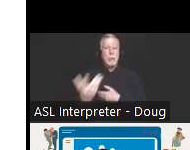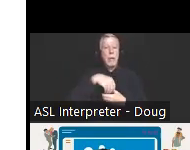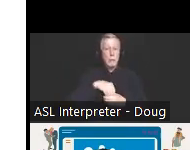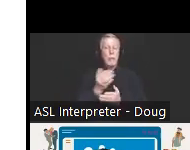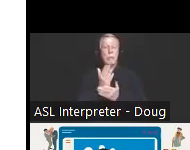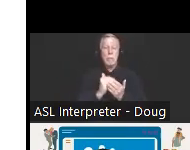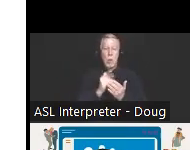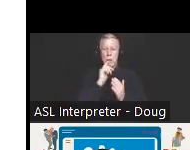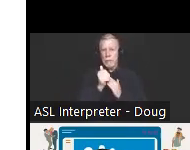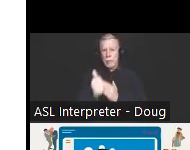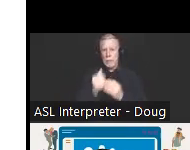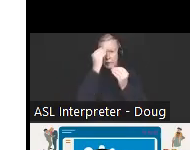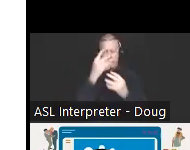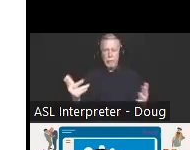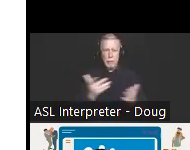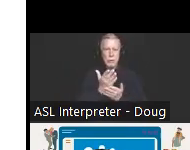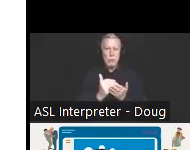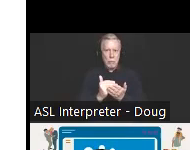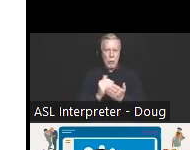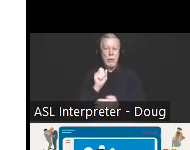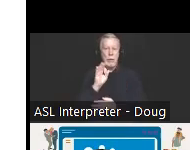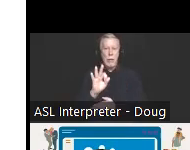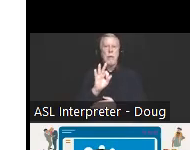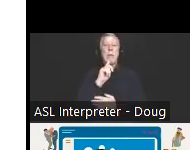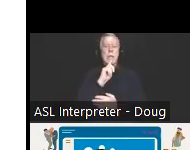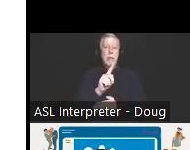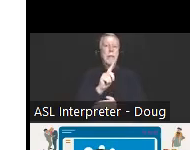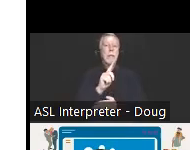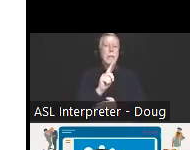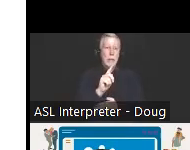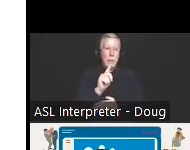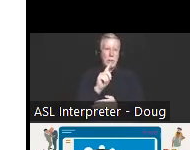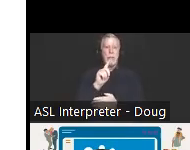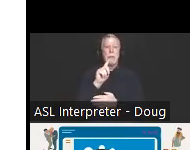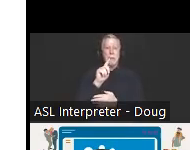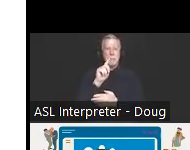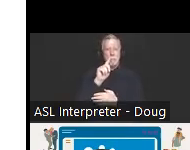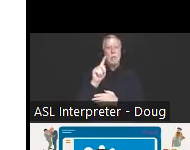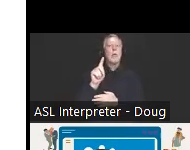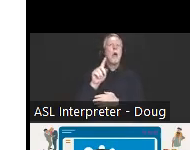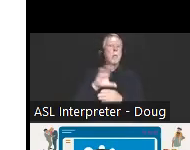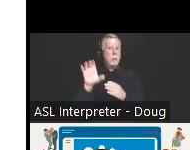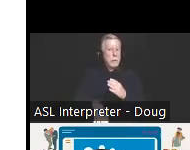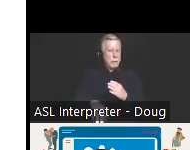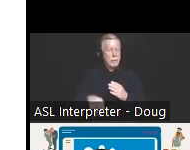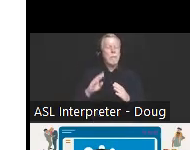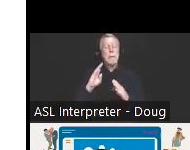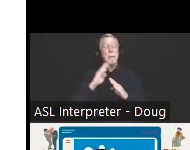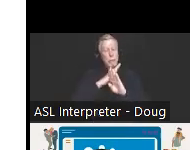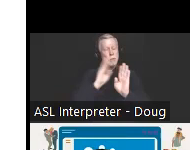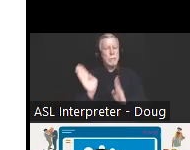guidance and information part of the readiness for comprehensive prevention planning.